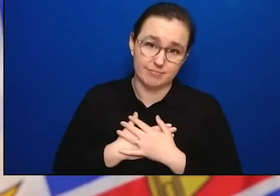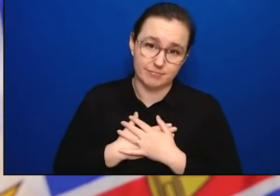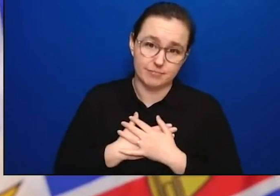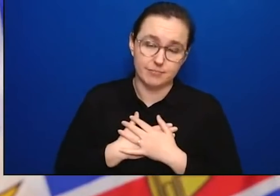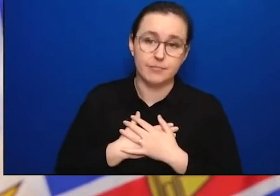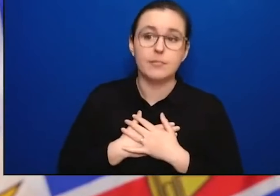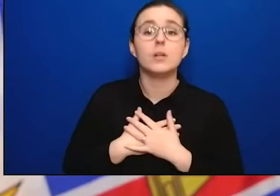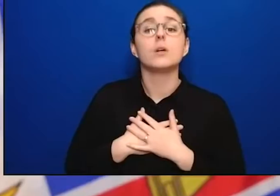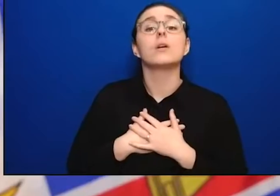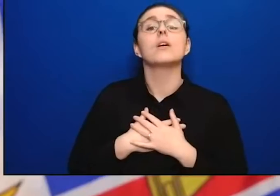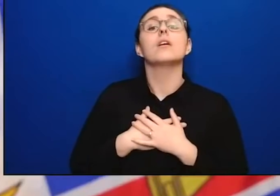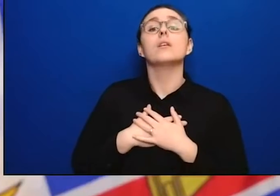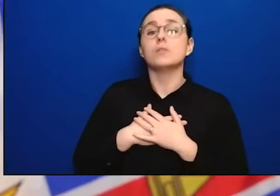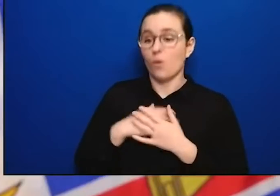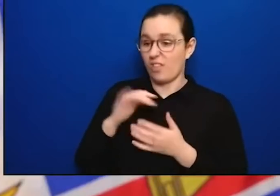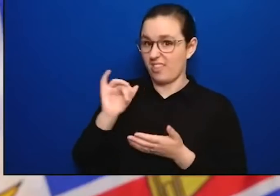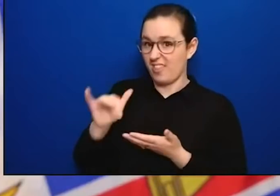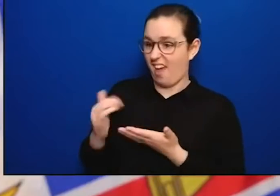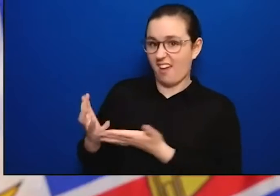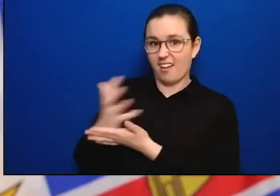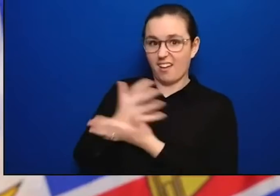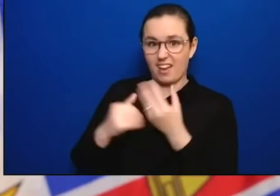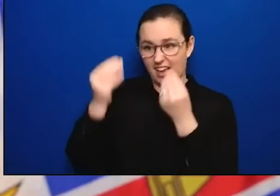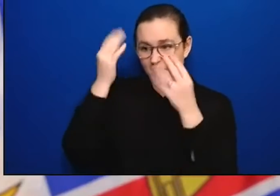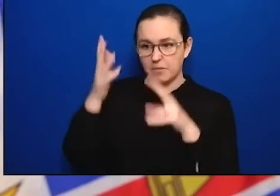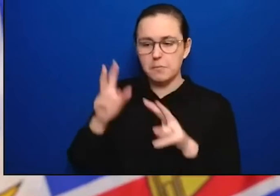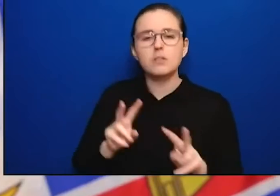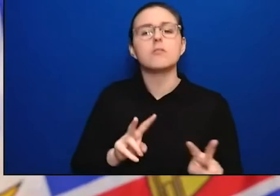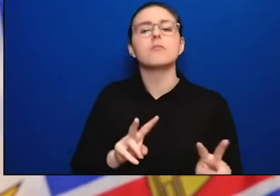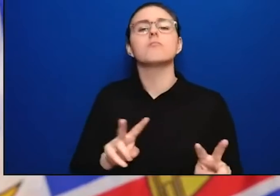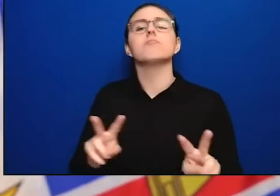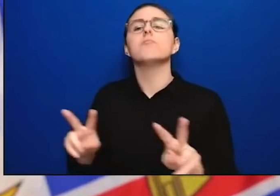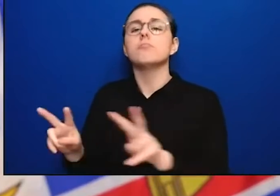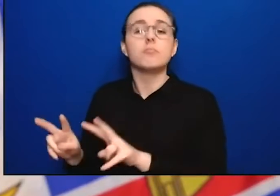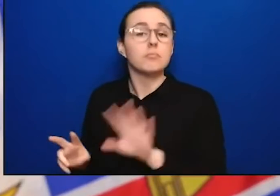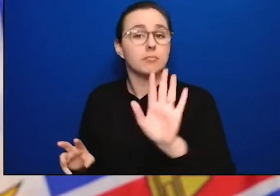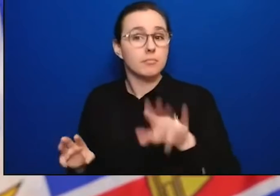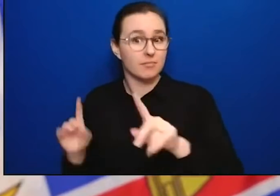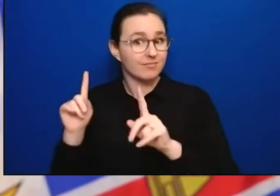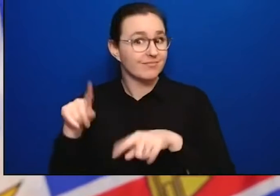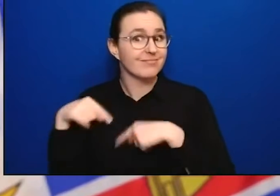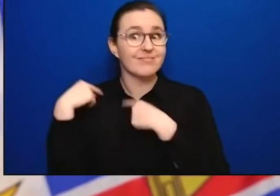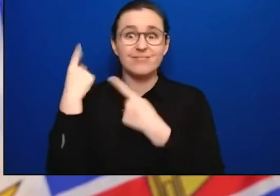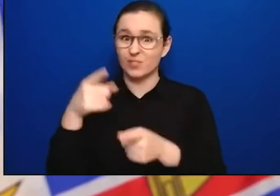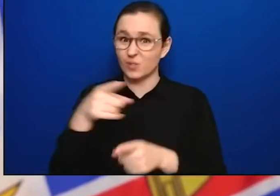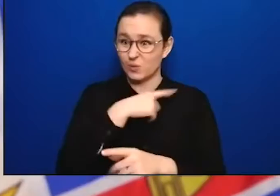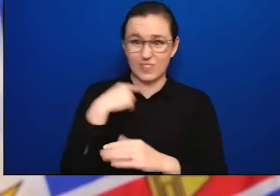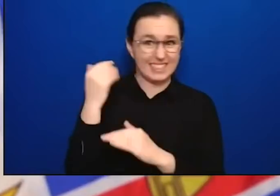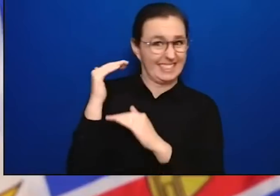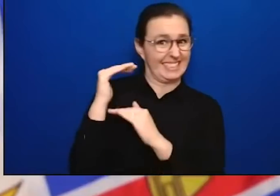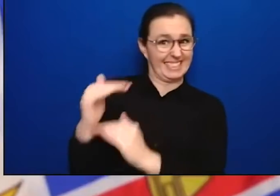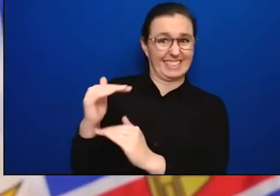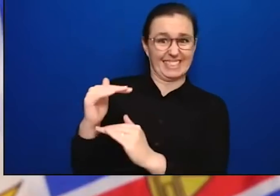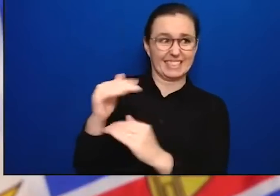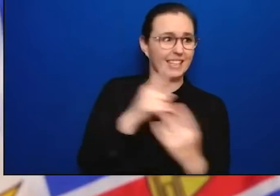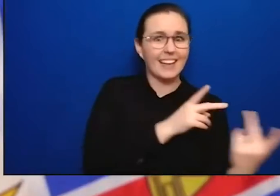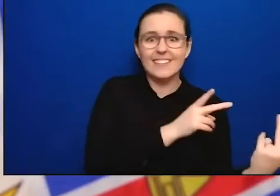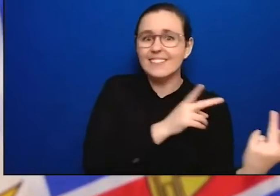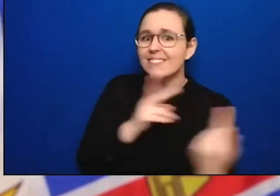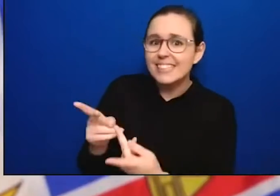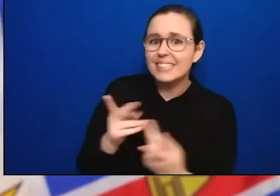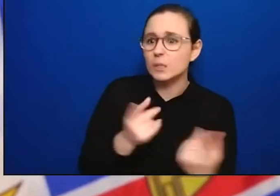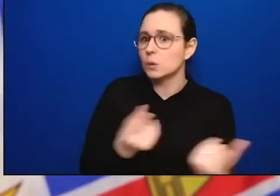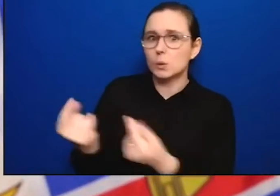much, much reduced risk of things like death. Because of this, combined with the severe impacts that come with